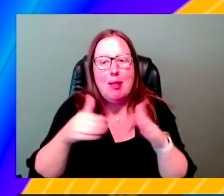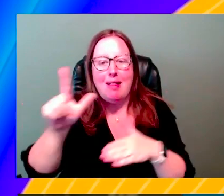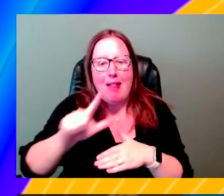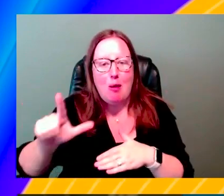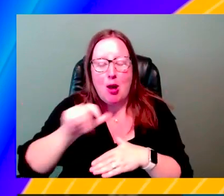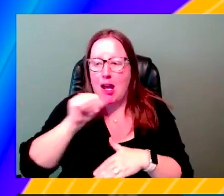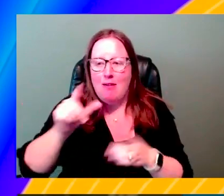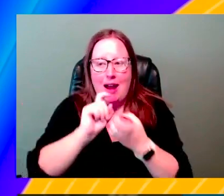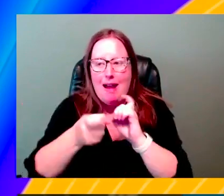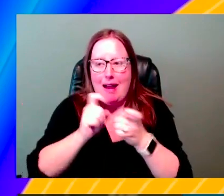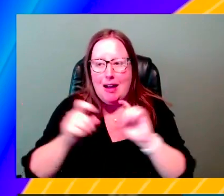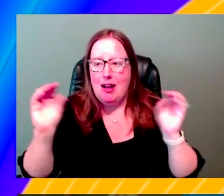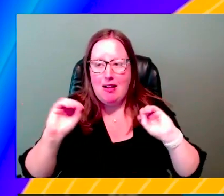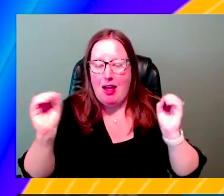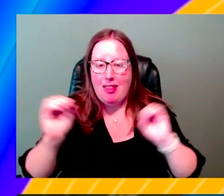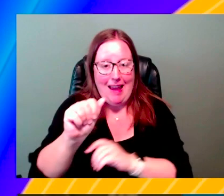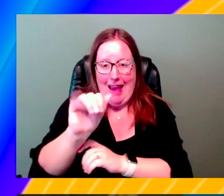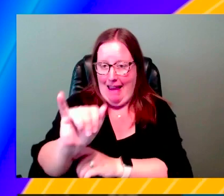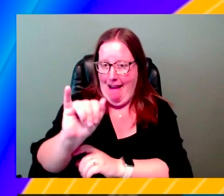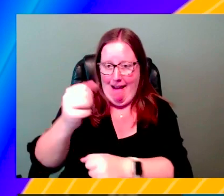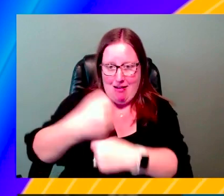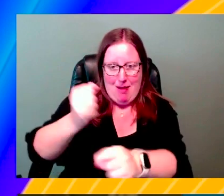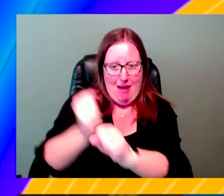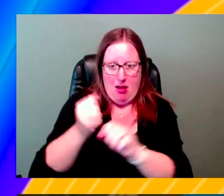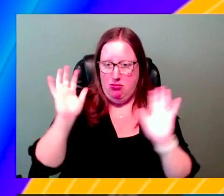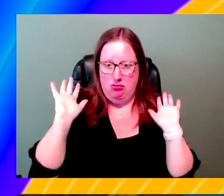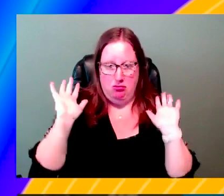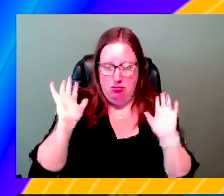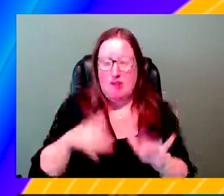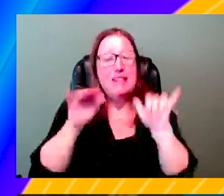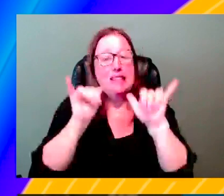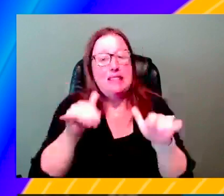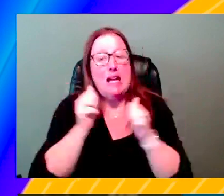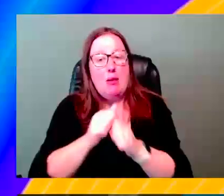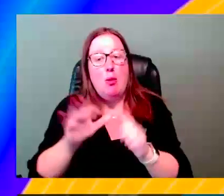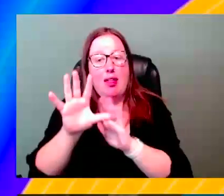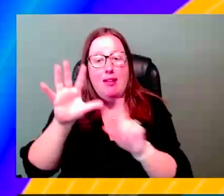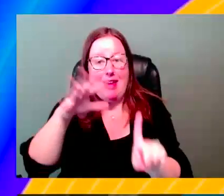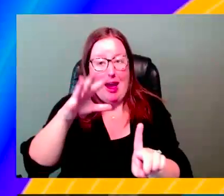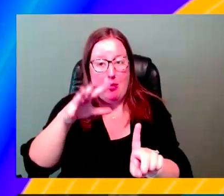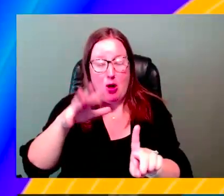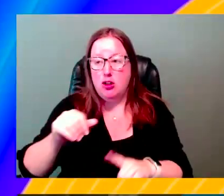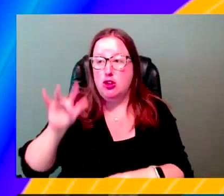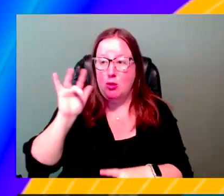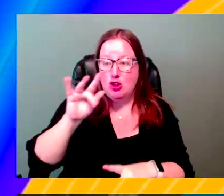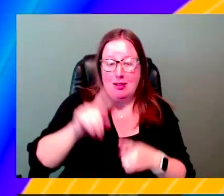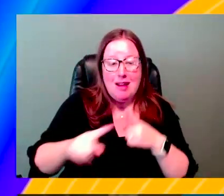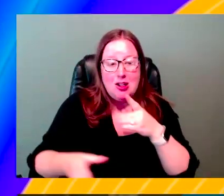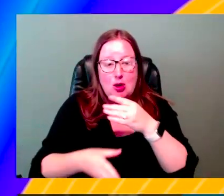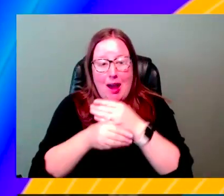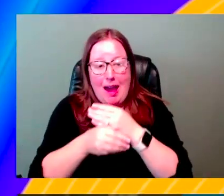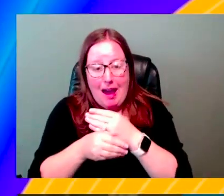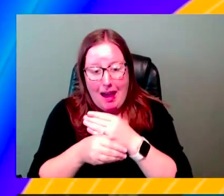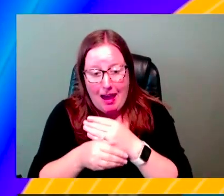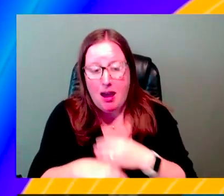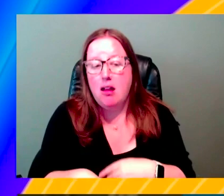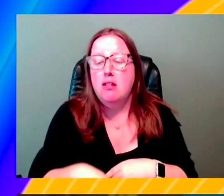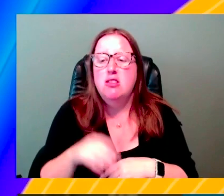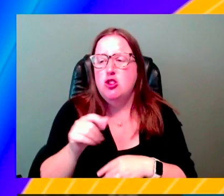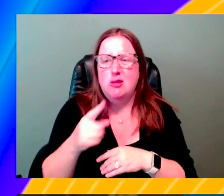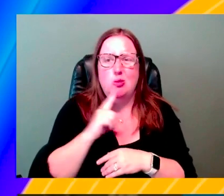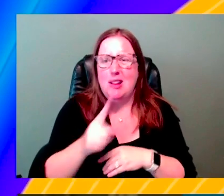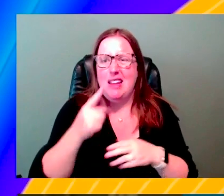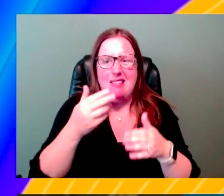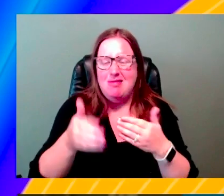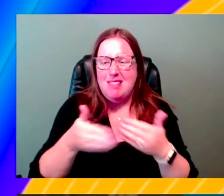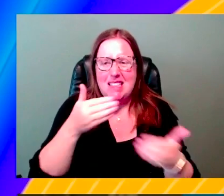animations. They're all AI generated. And same with these camera angles. So we just clicked to add them. It was super easy, took 2 seconds. And the idea here,